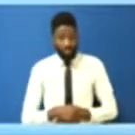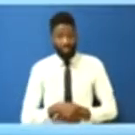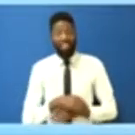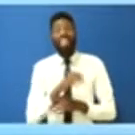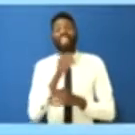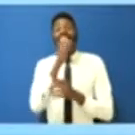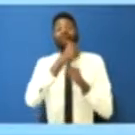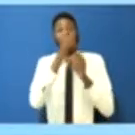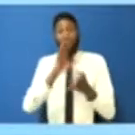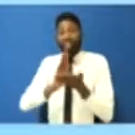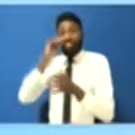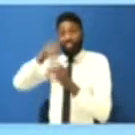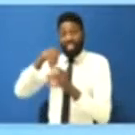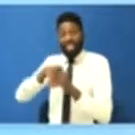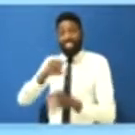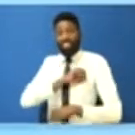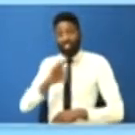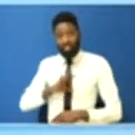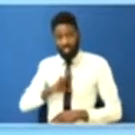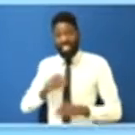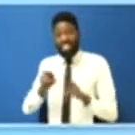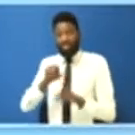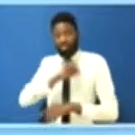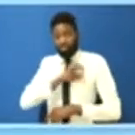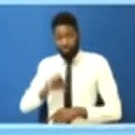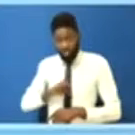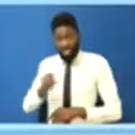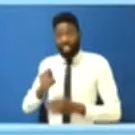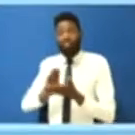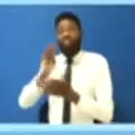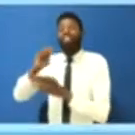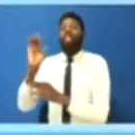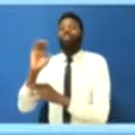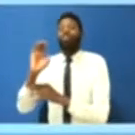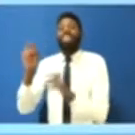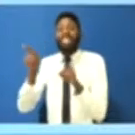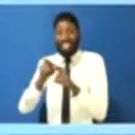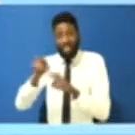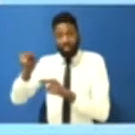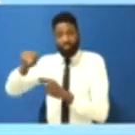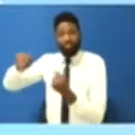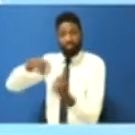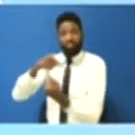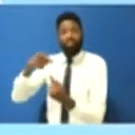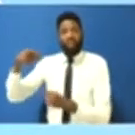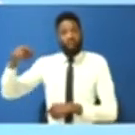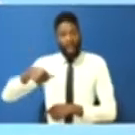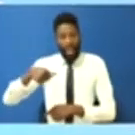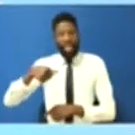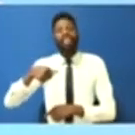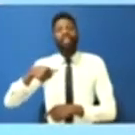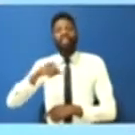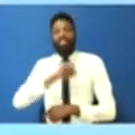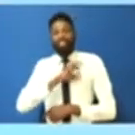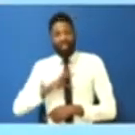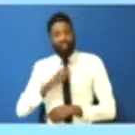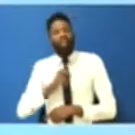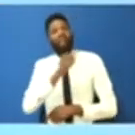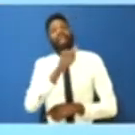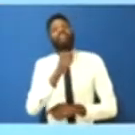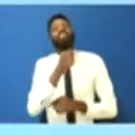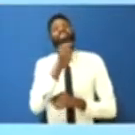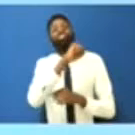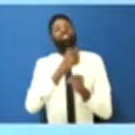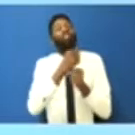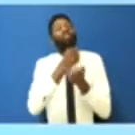employees invest in customers customers pay the shareholders and the cycle works like that in politics the